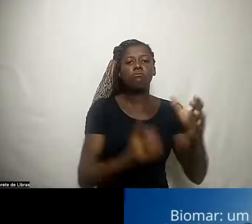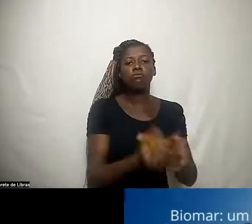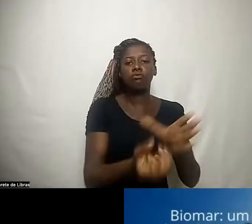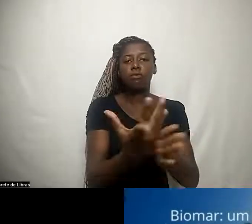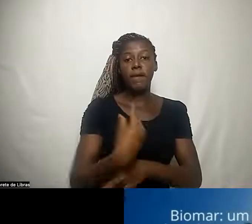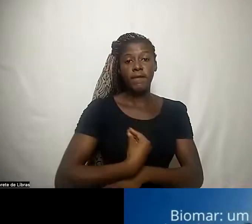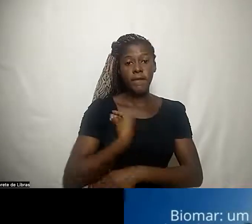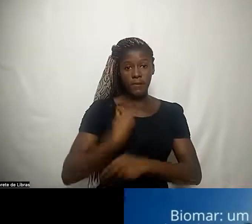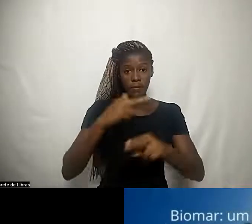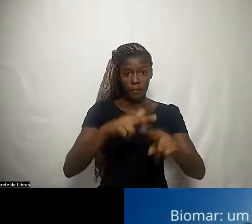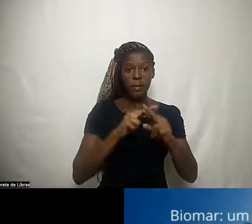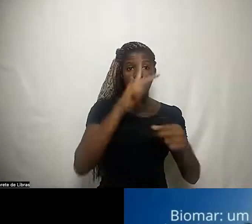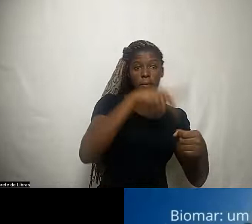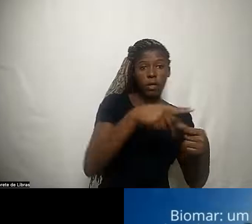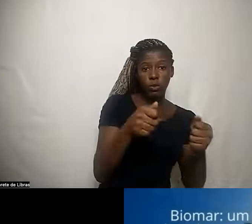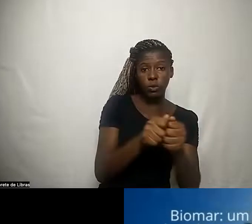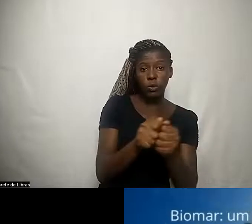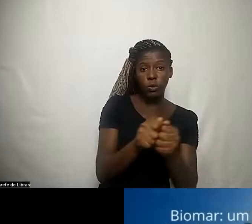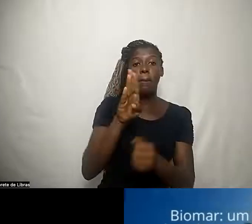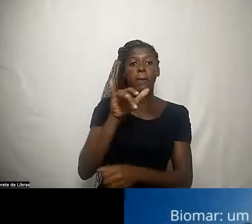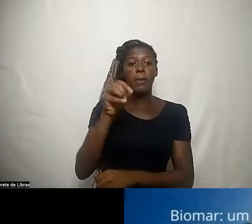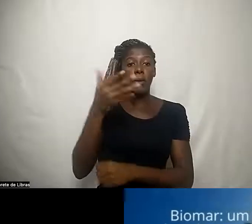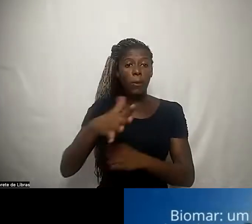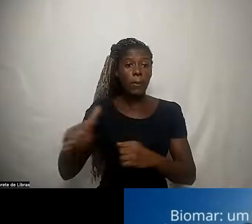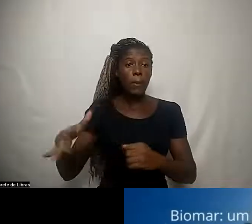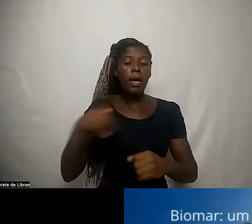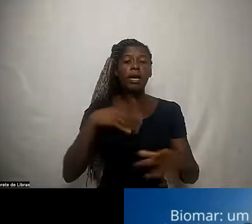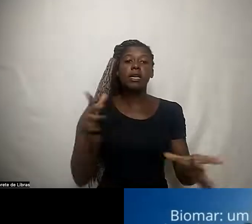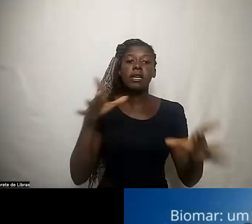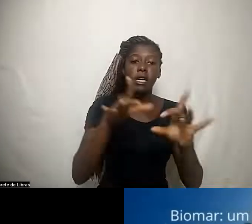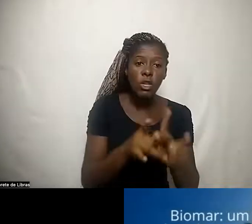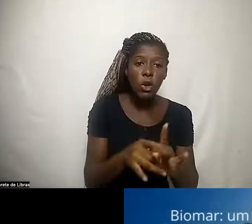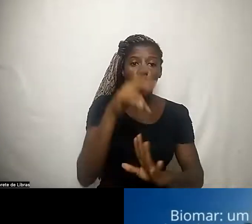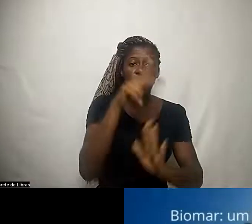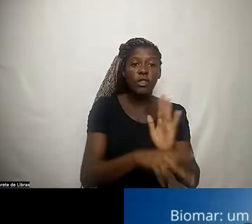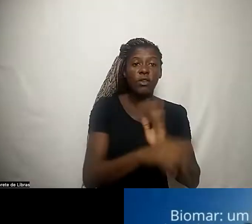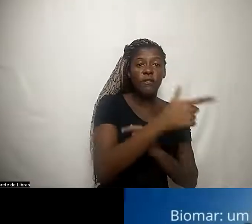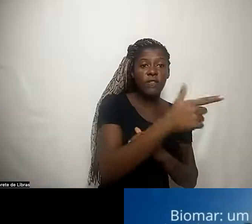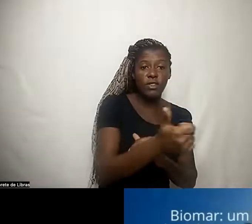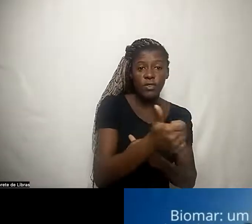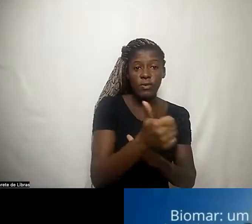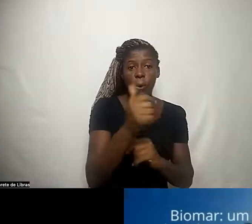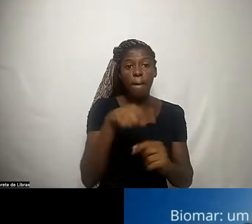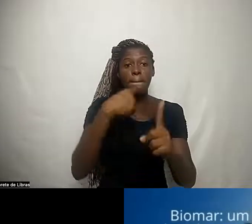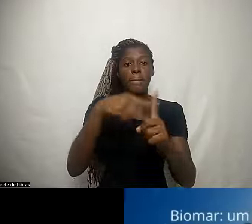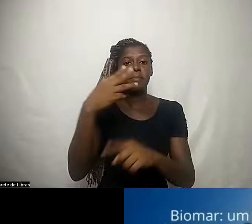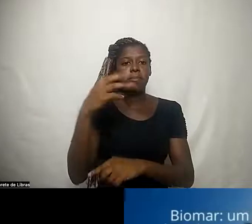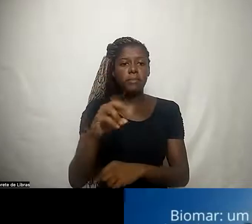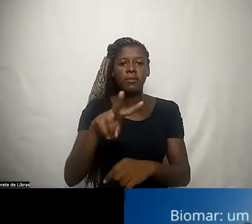the Biomar Network, together with Petrobras, created this strategic um, project